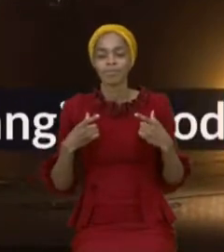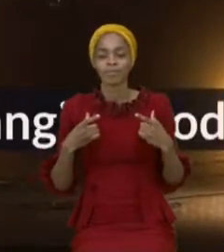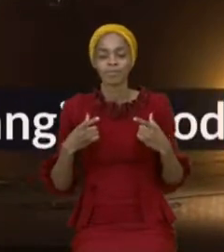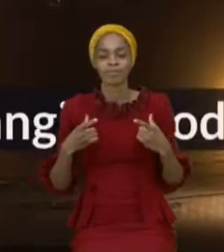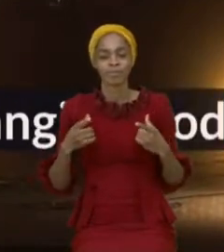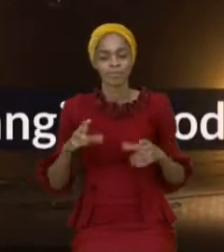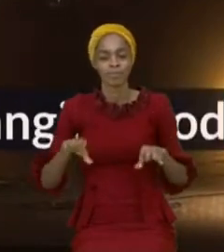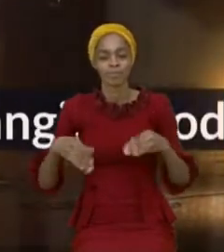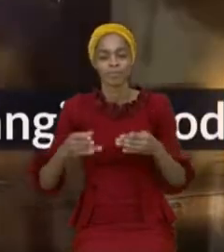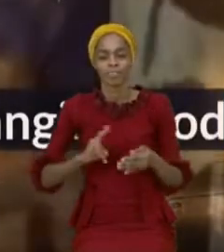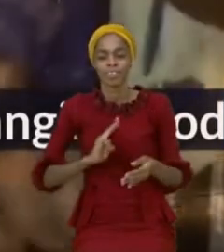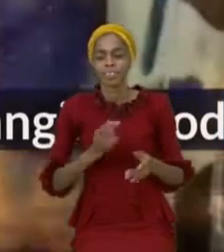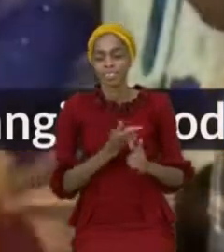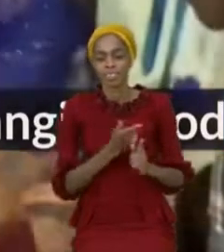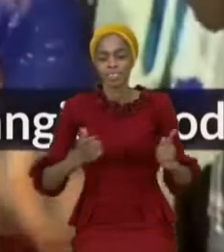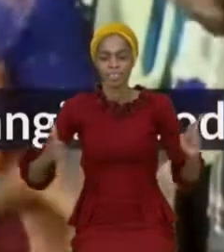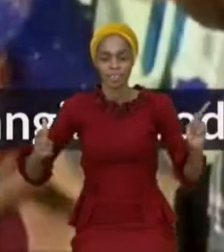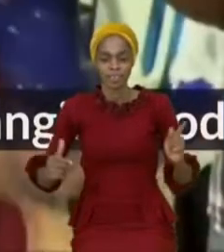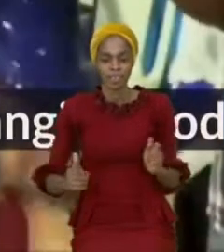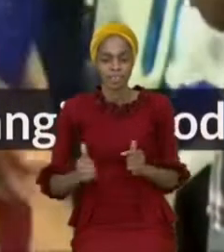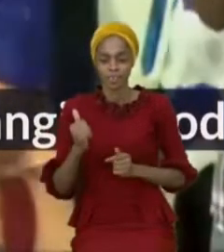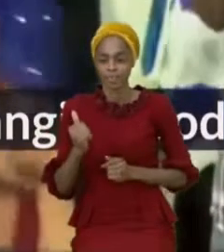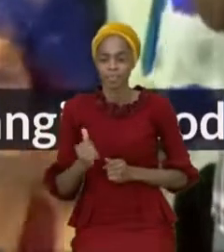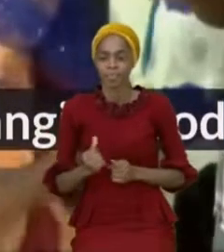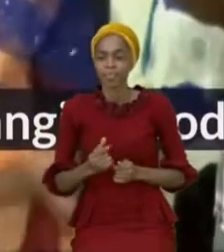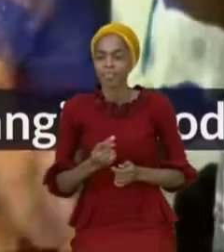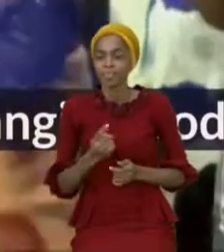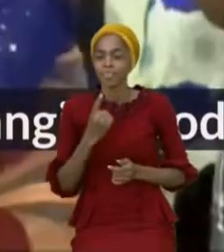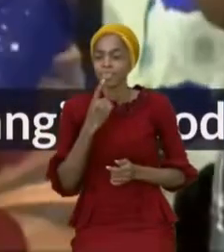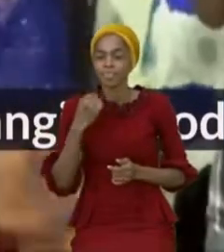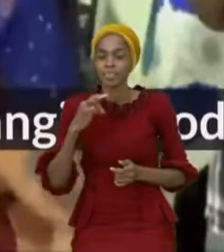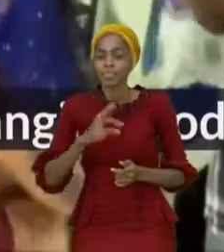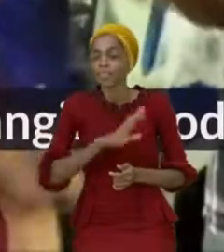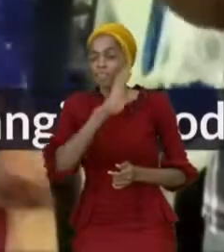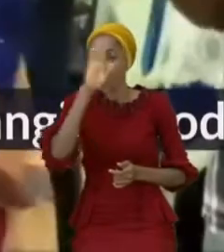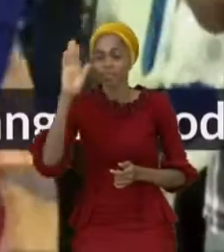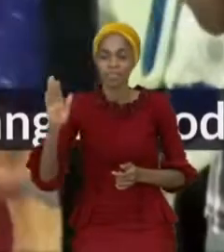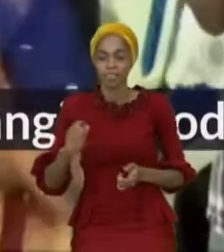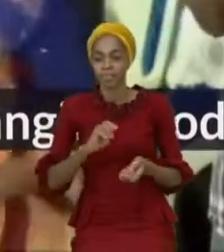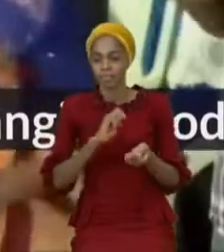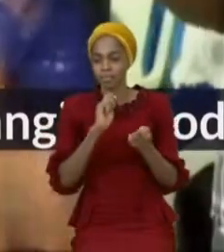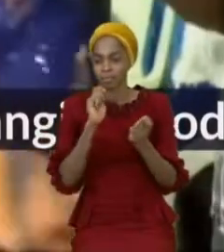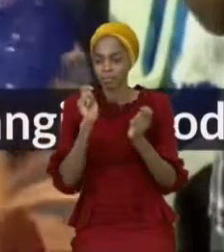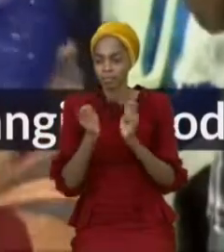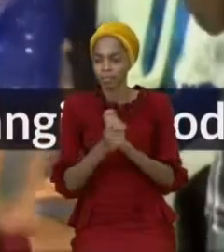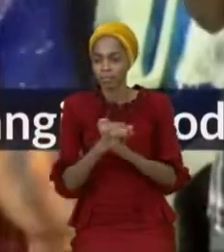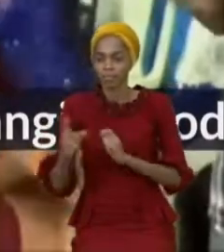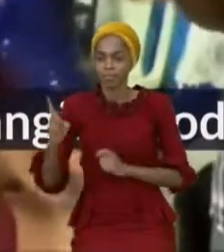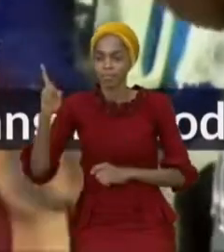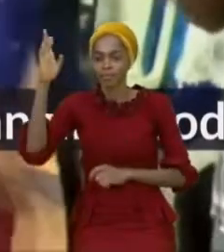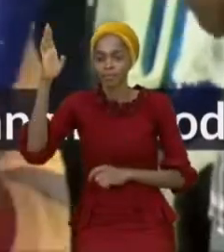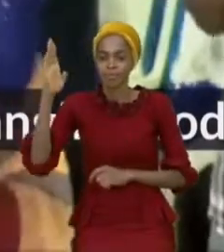And give us a great glimpse of a never-changing God.